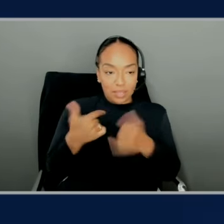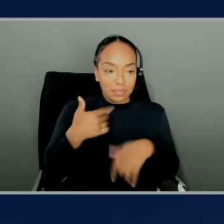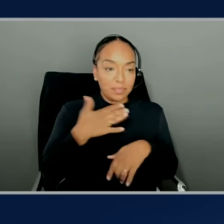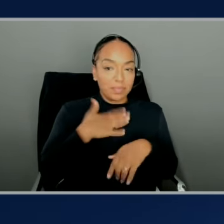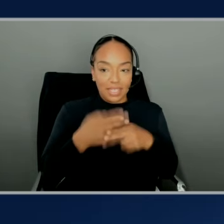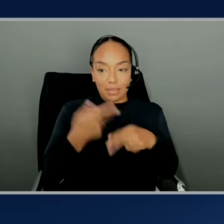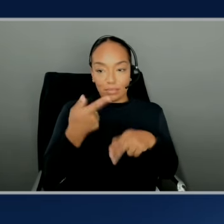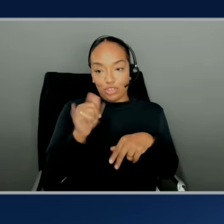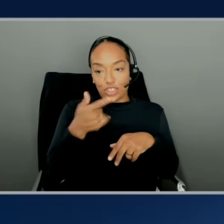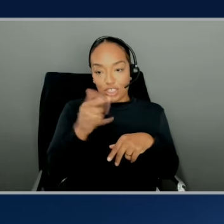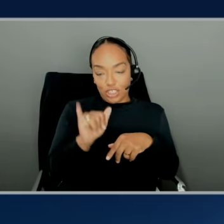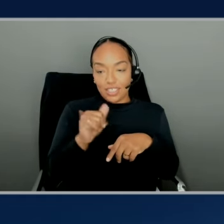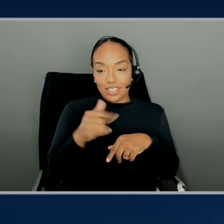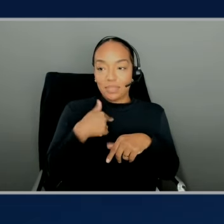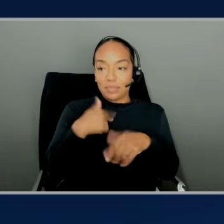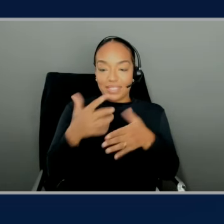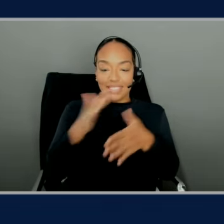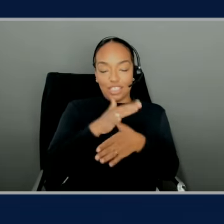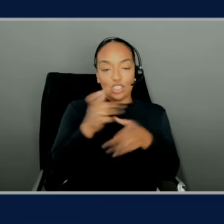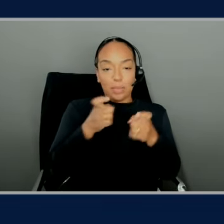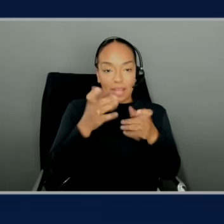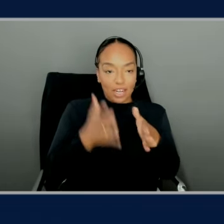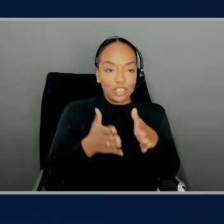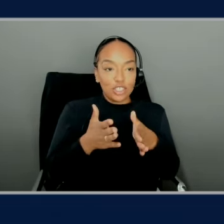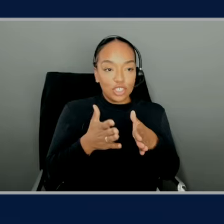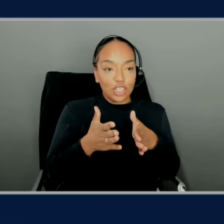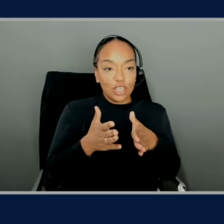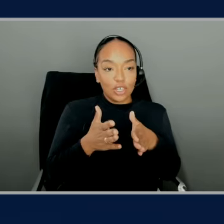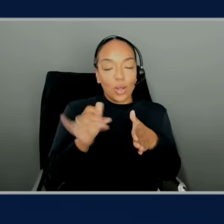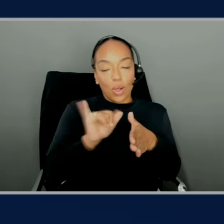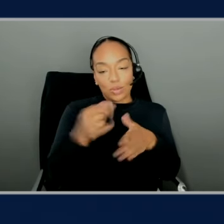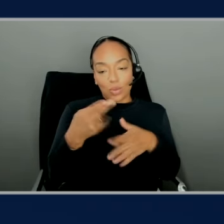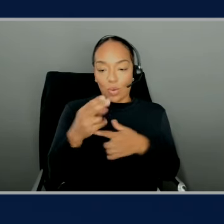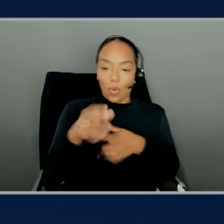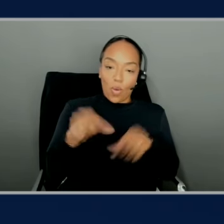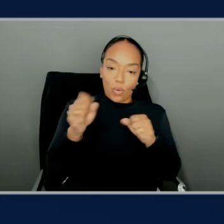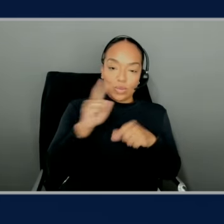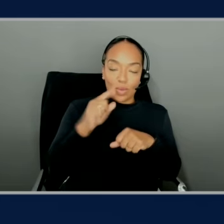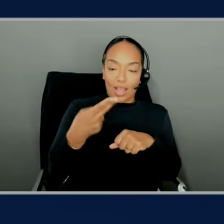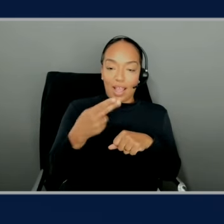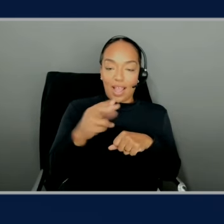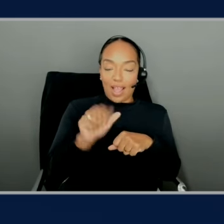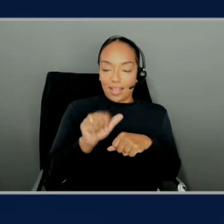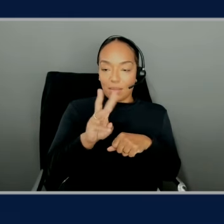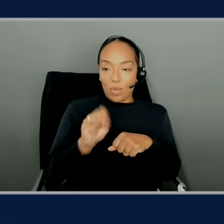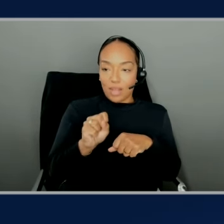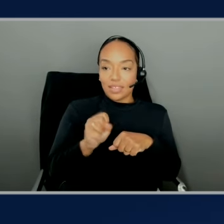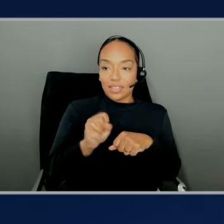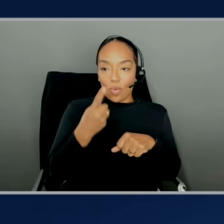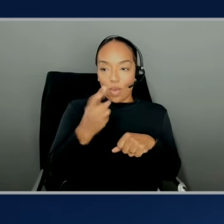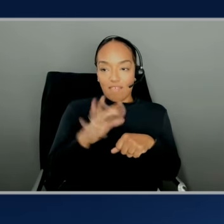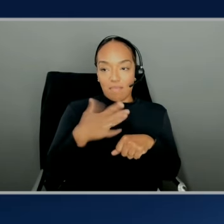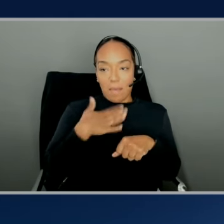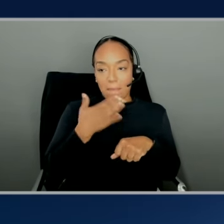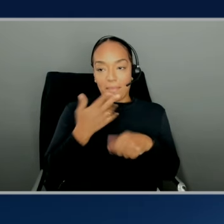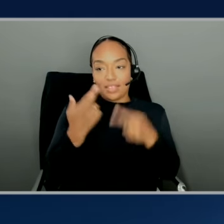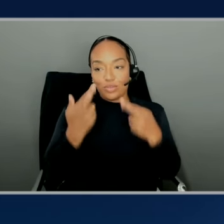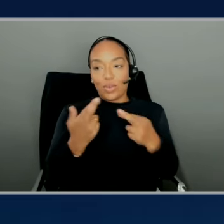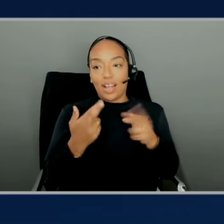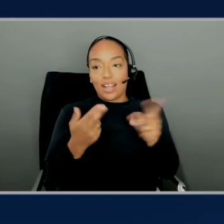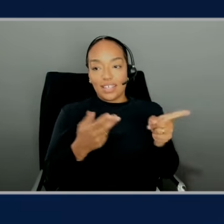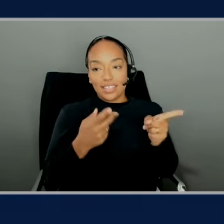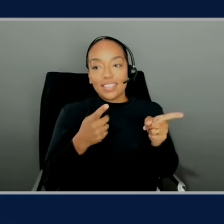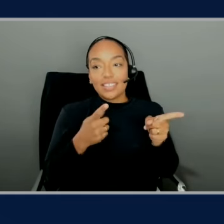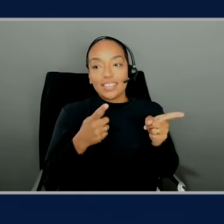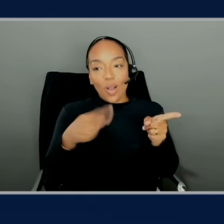AWS, but I'm also a host with AWS OnAir with one of my best friends. As always, because of the hat and not in real